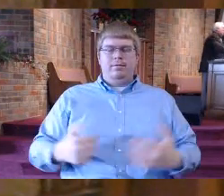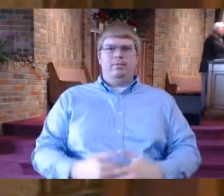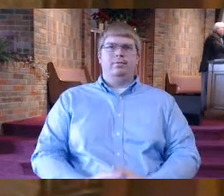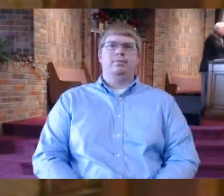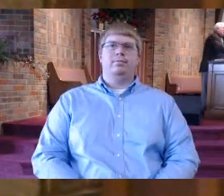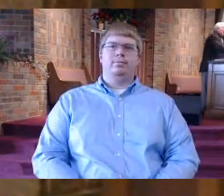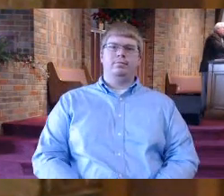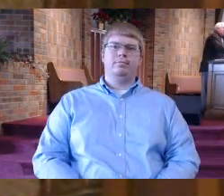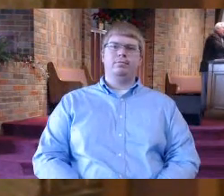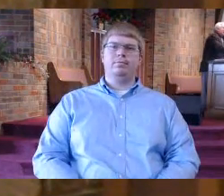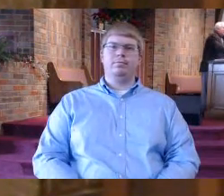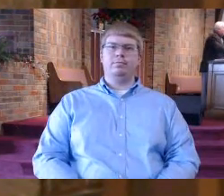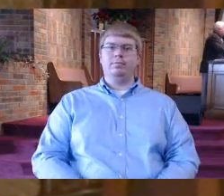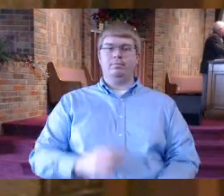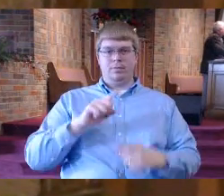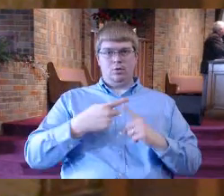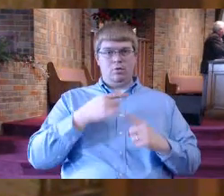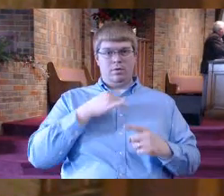You know what happens when I speak?